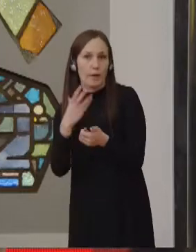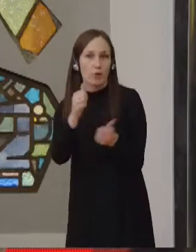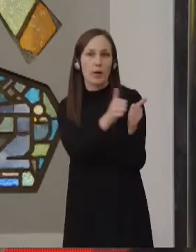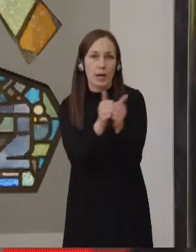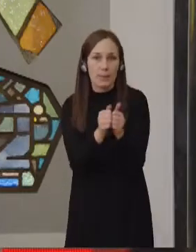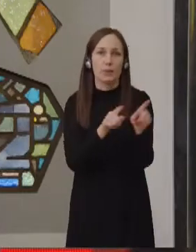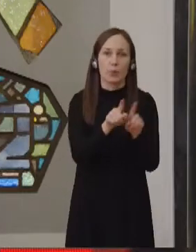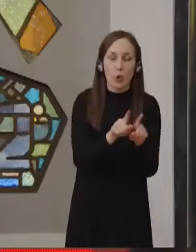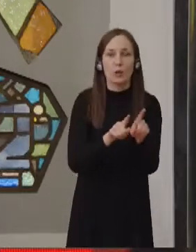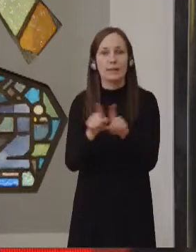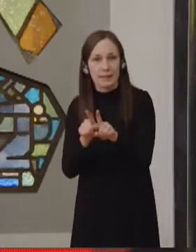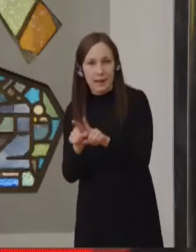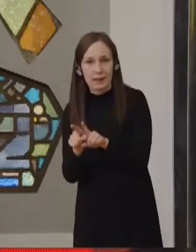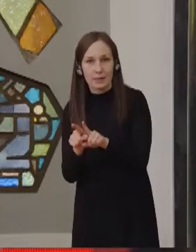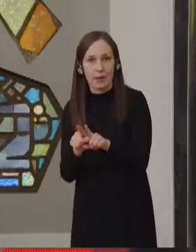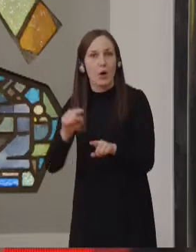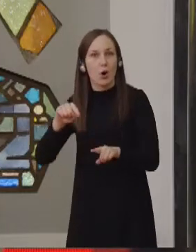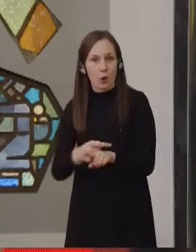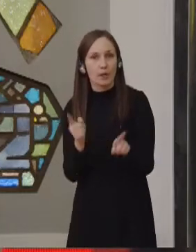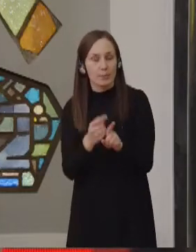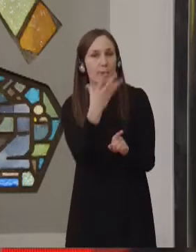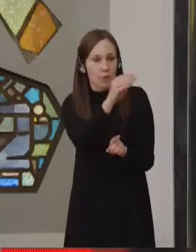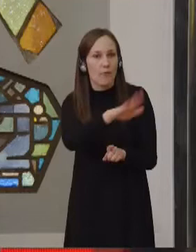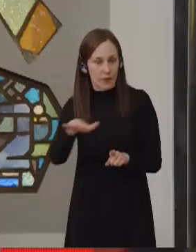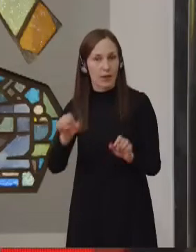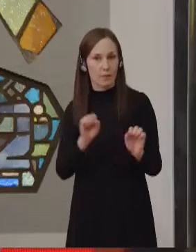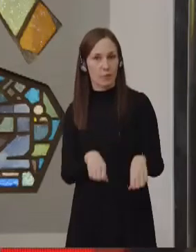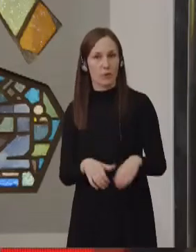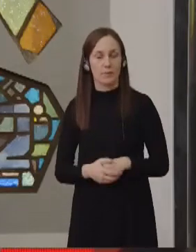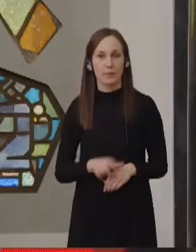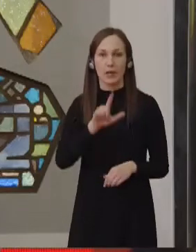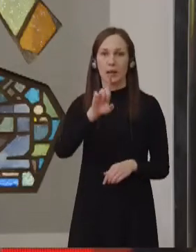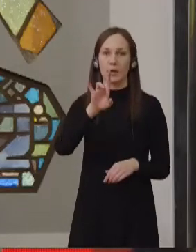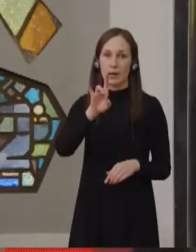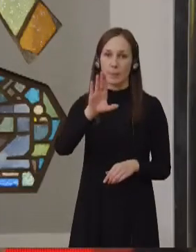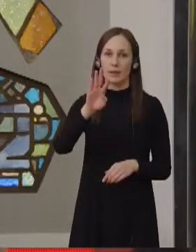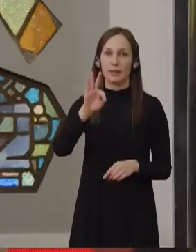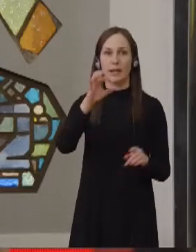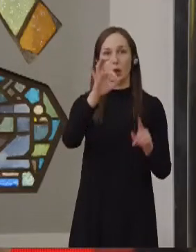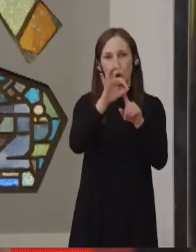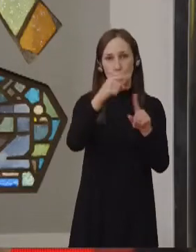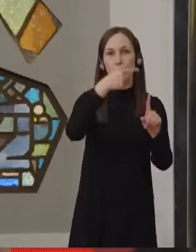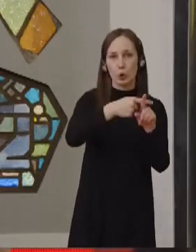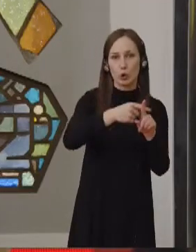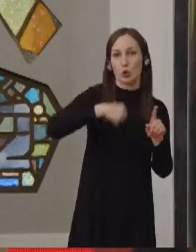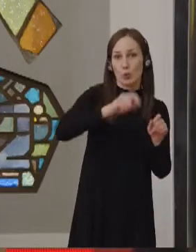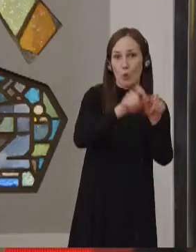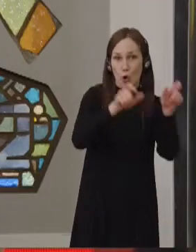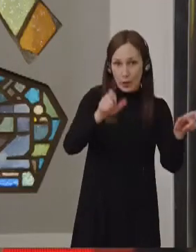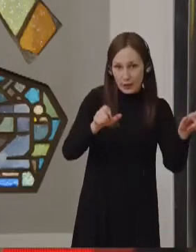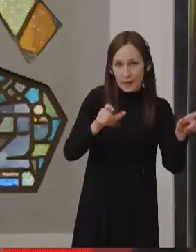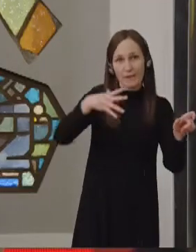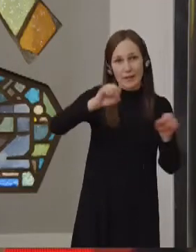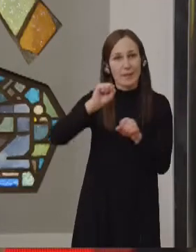sisters, and sometimes your children. That LGBTQI plus citizens, like all citizens in a democracy, seek to